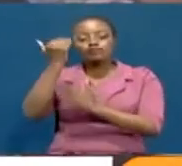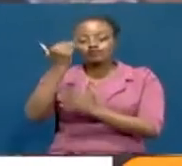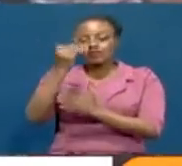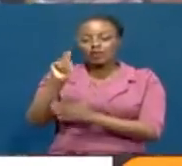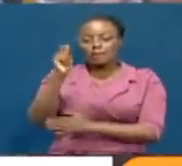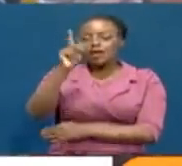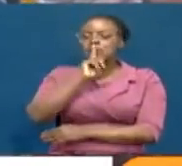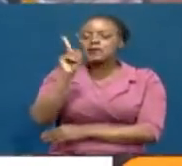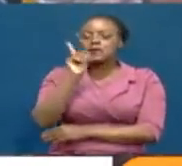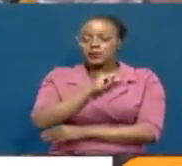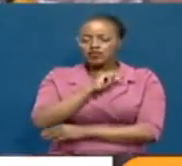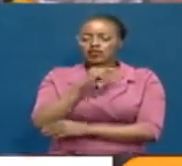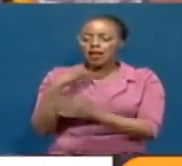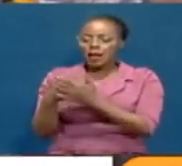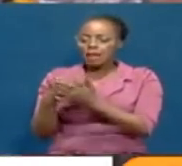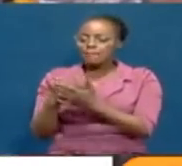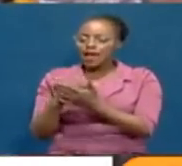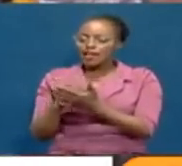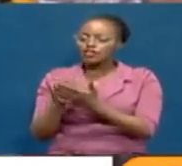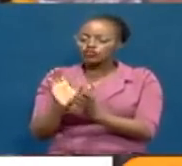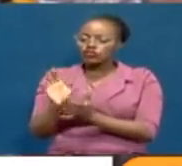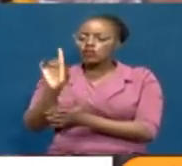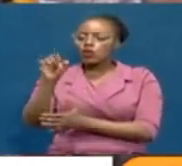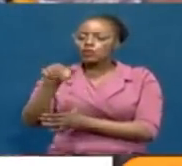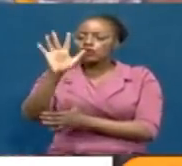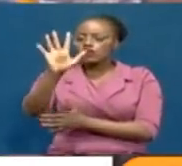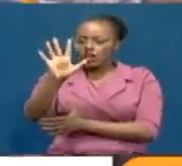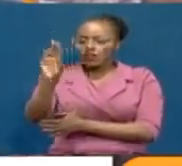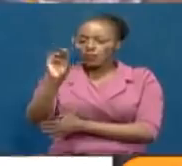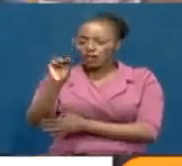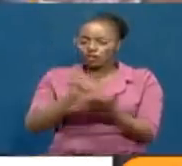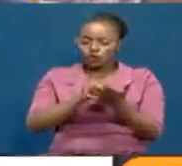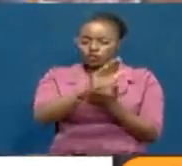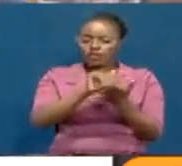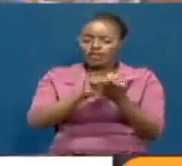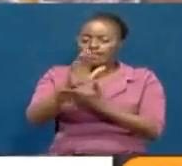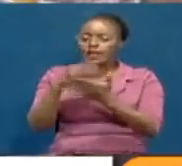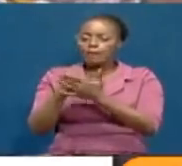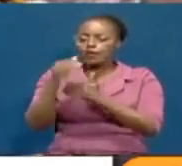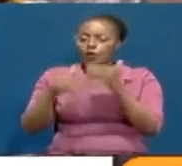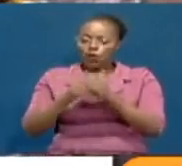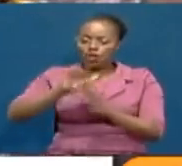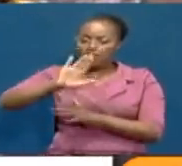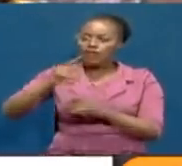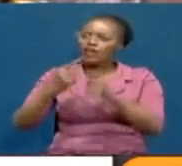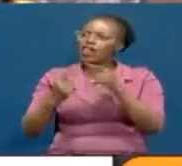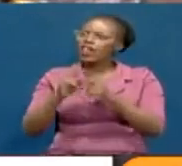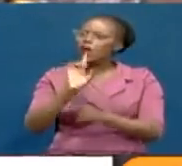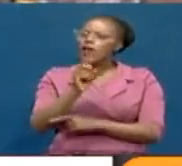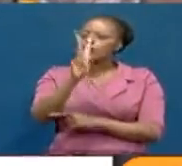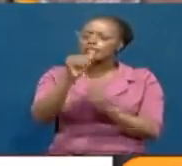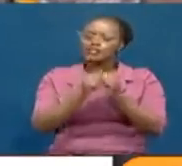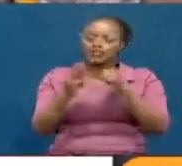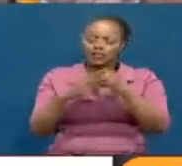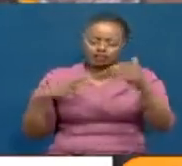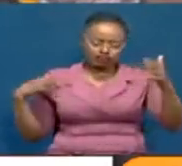Treasury tutenge pesa mara moja, 1.5 billion, tulipe compensation yote ile imebaki kuanzia mwaka wa 2017